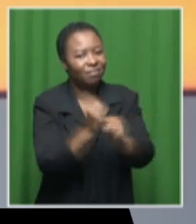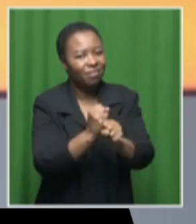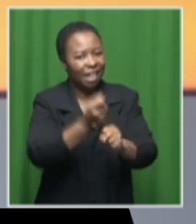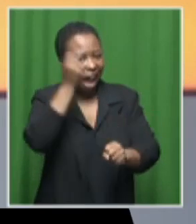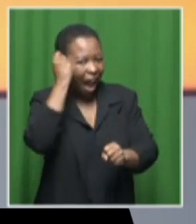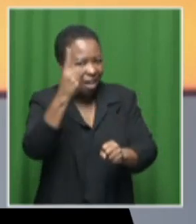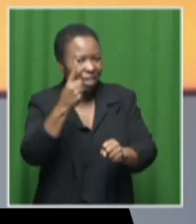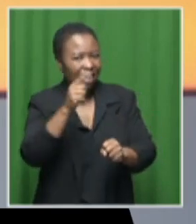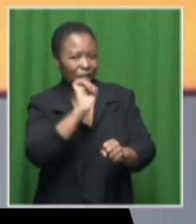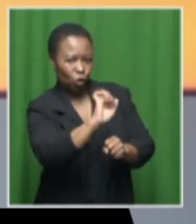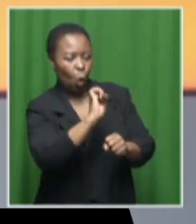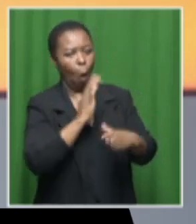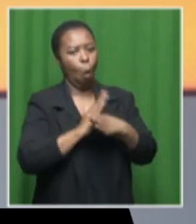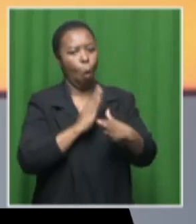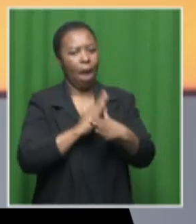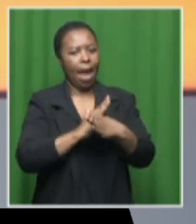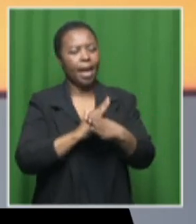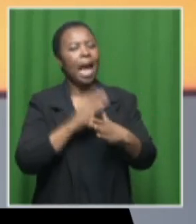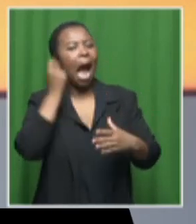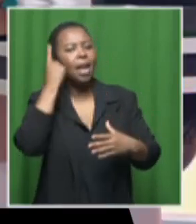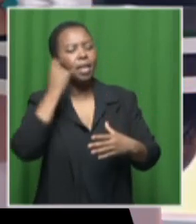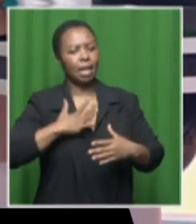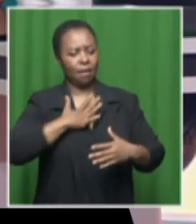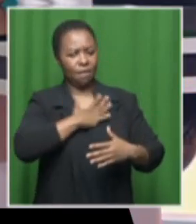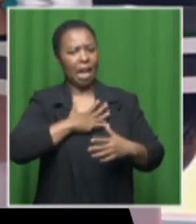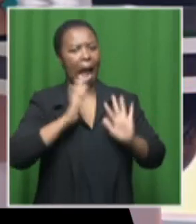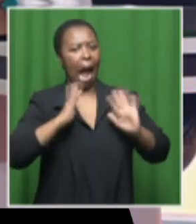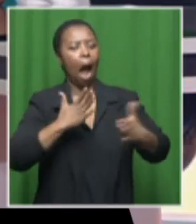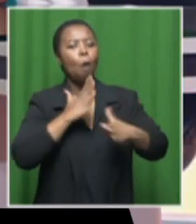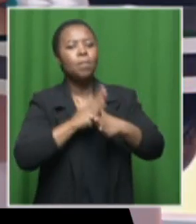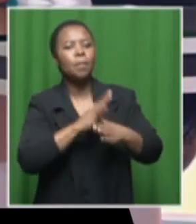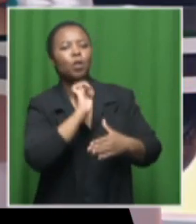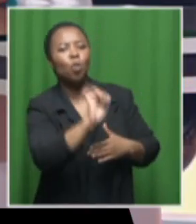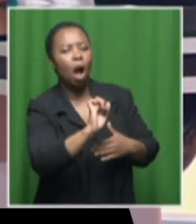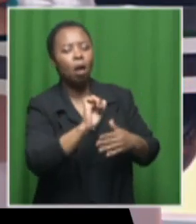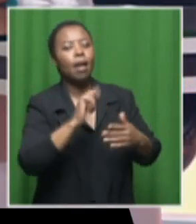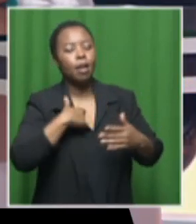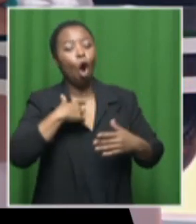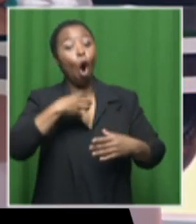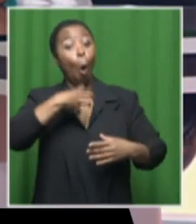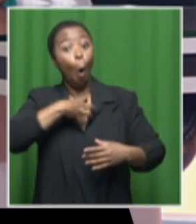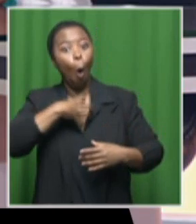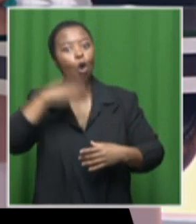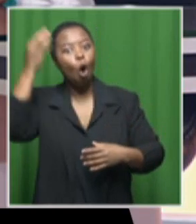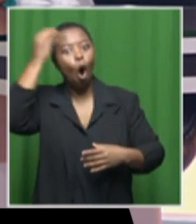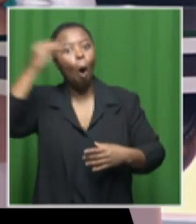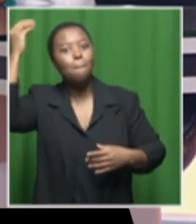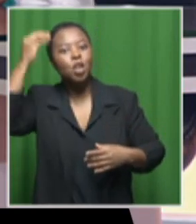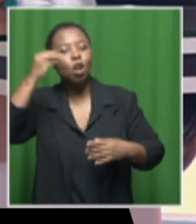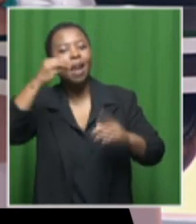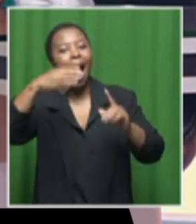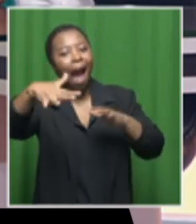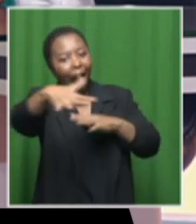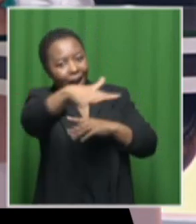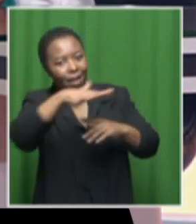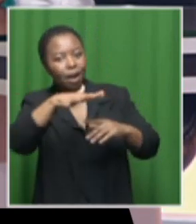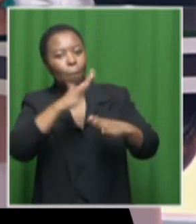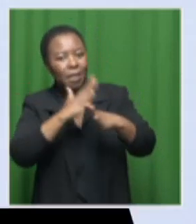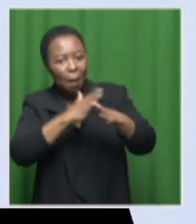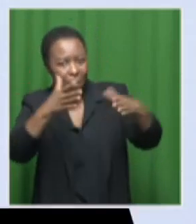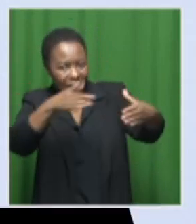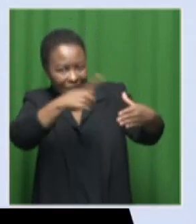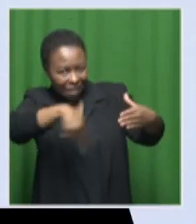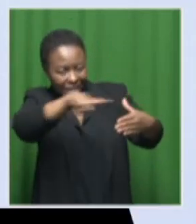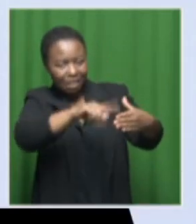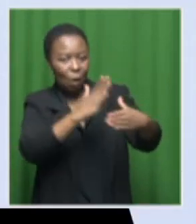understanding how they feel about that particular work and forming their own opinions. Around that particular work. So it's